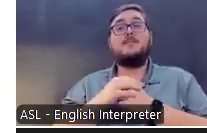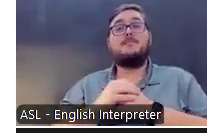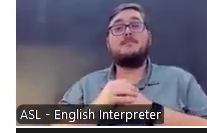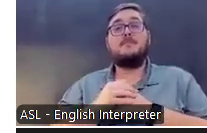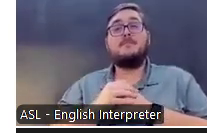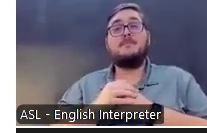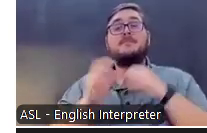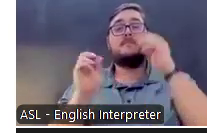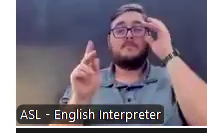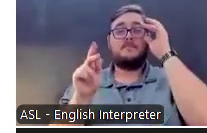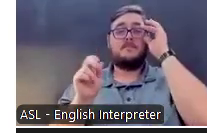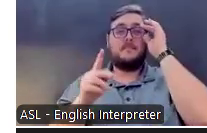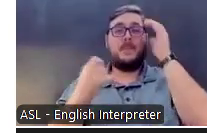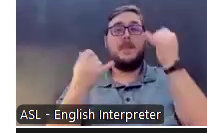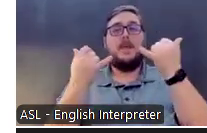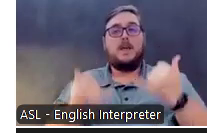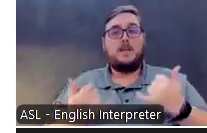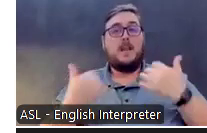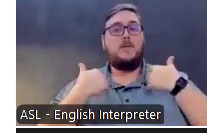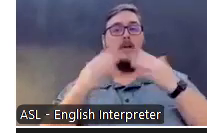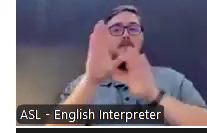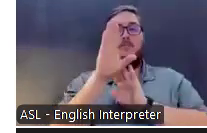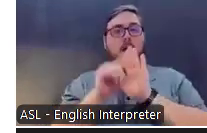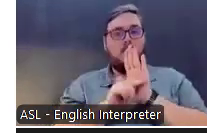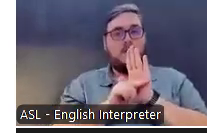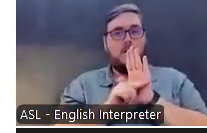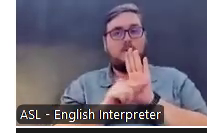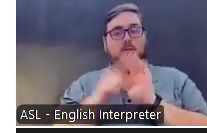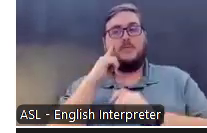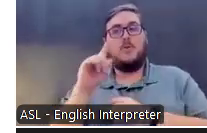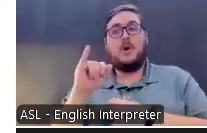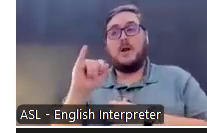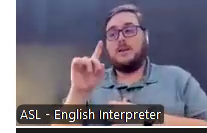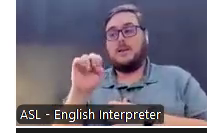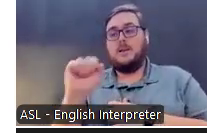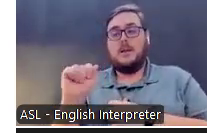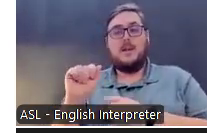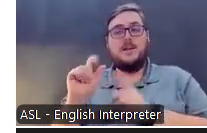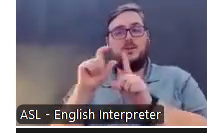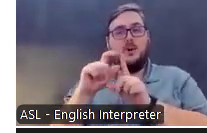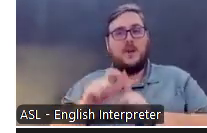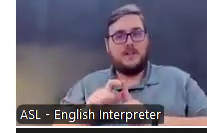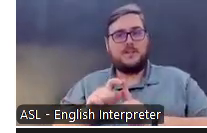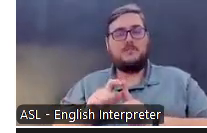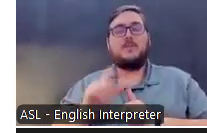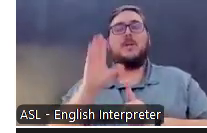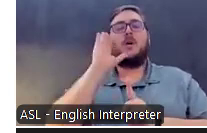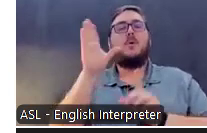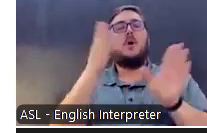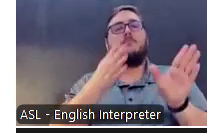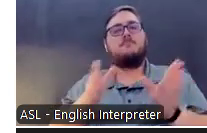All right, now that we've got some background on IDEA terms, we're going to move into assistive